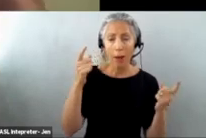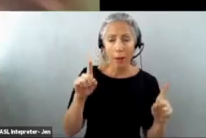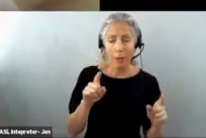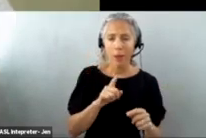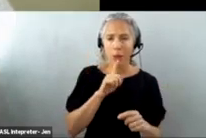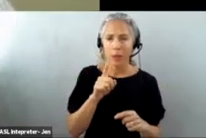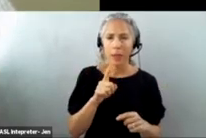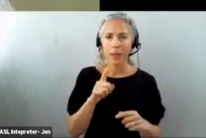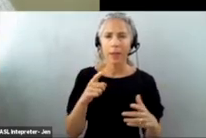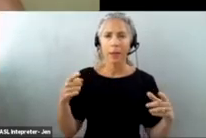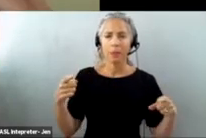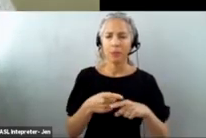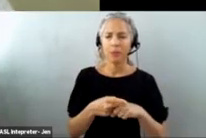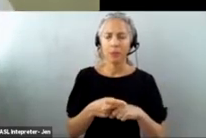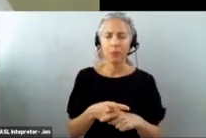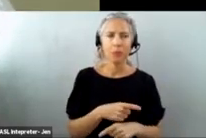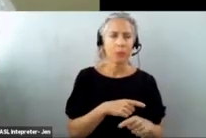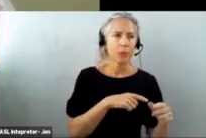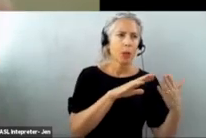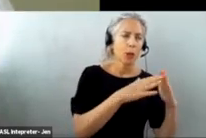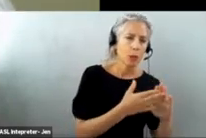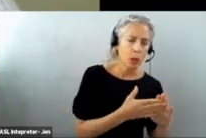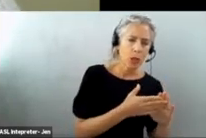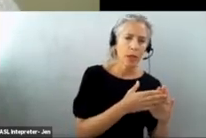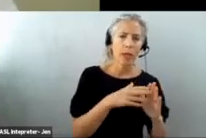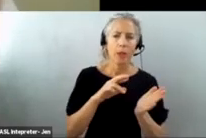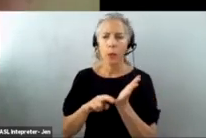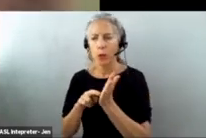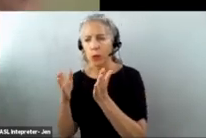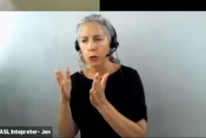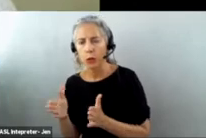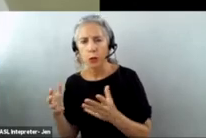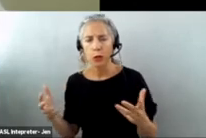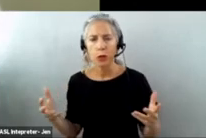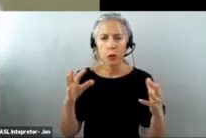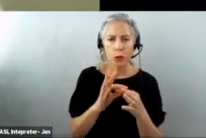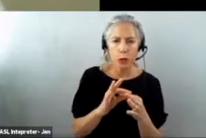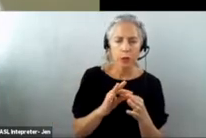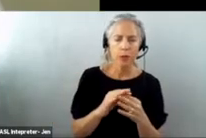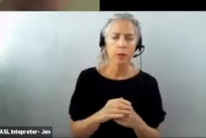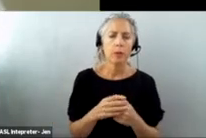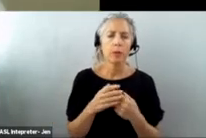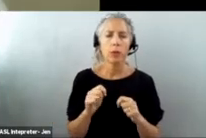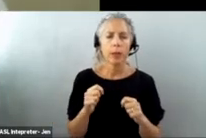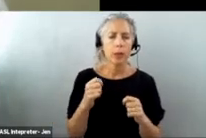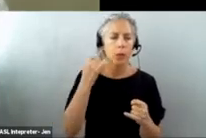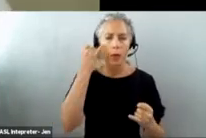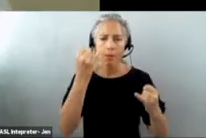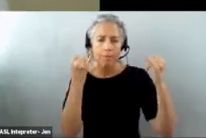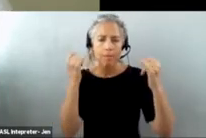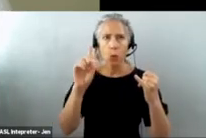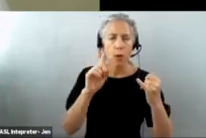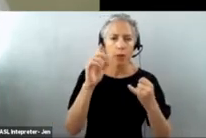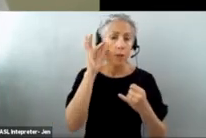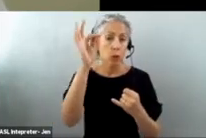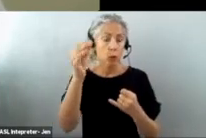this intersection between, you know, the communities and the researchers to try to think about and ideate of where this might all go. So